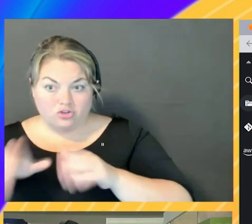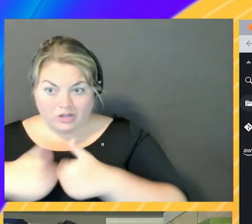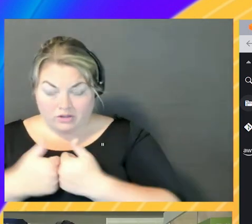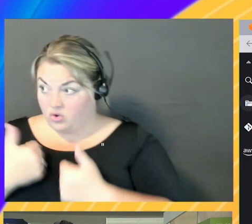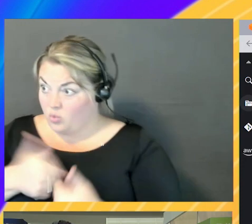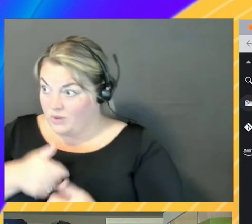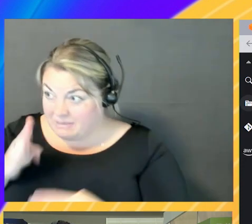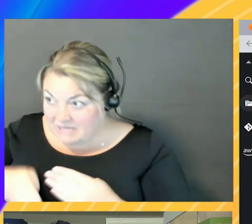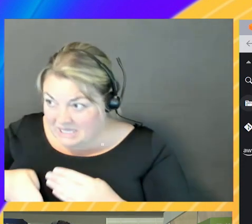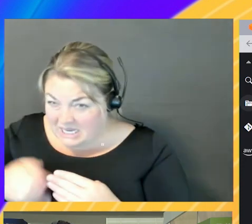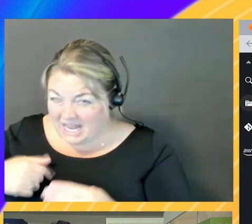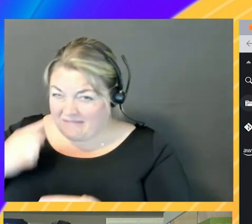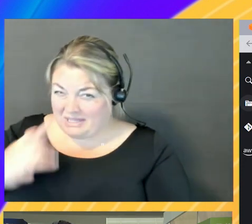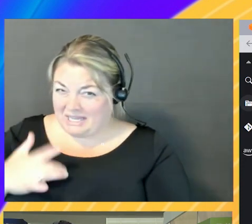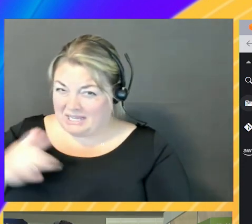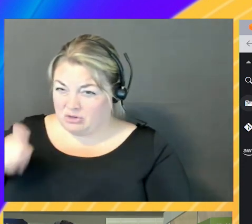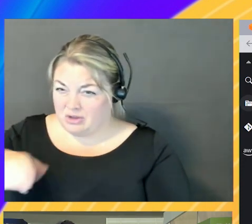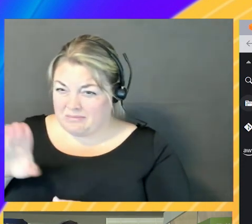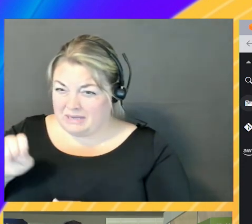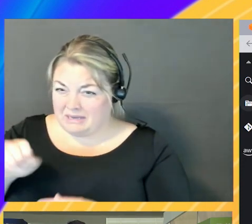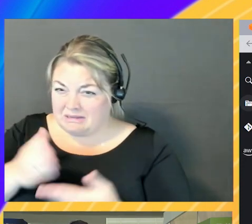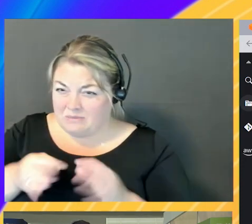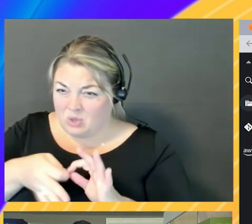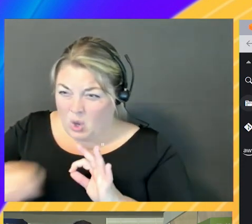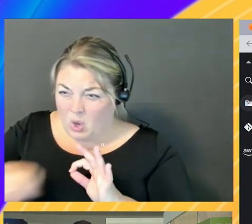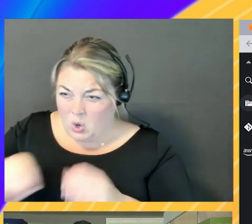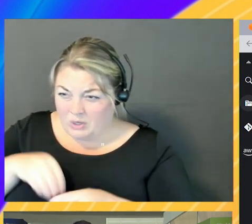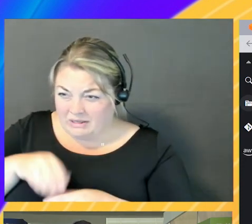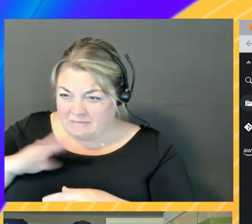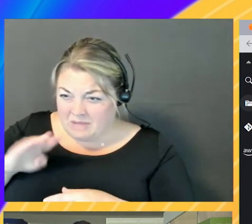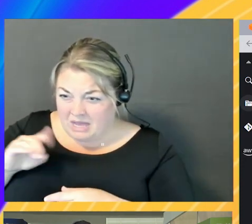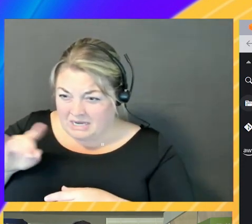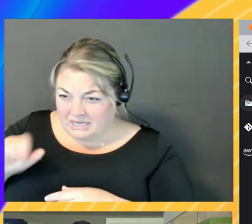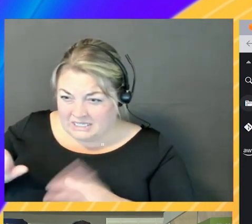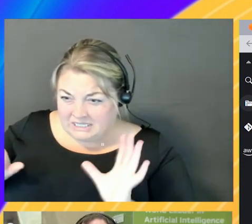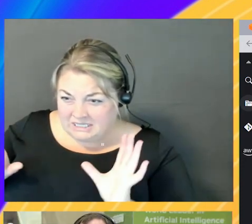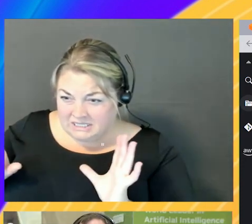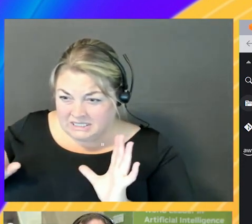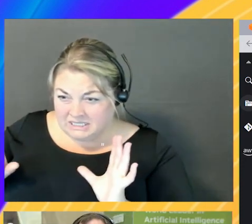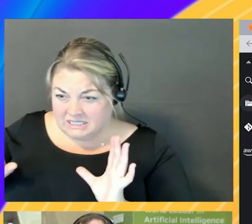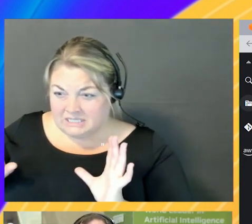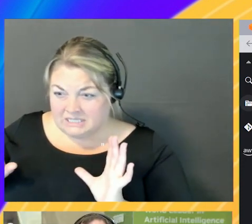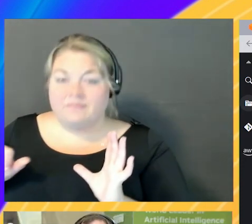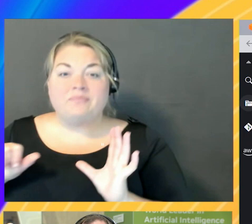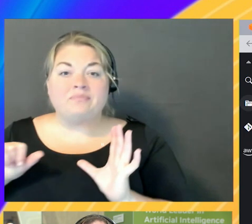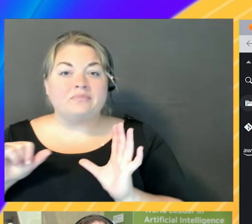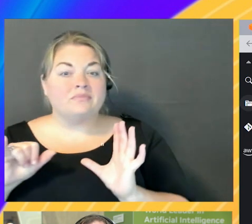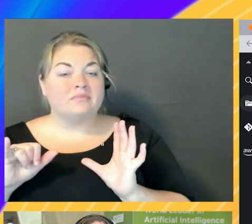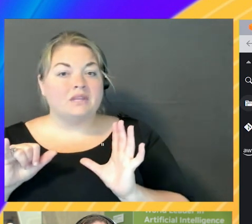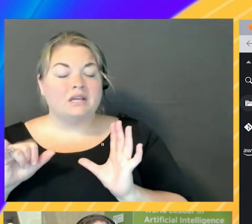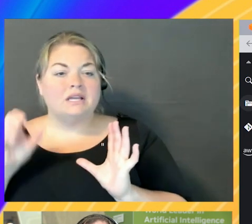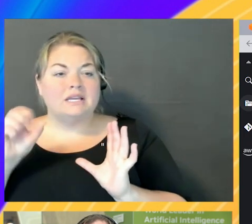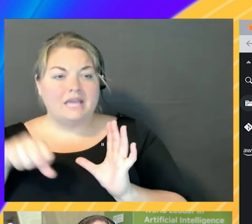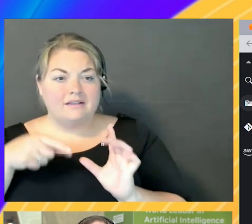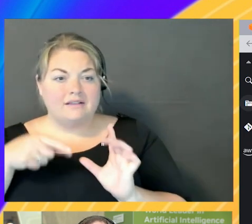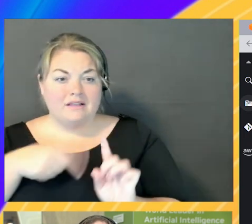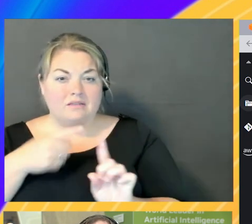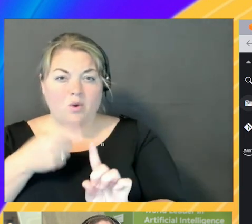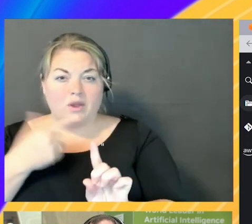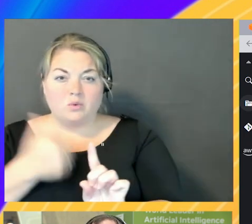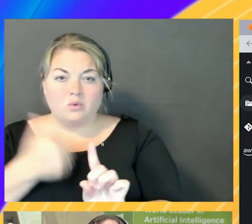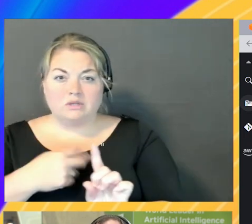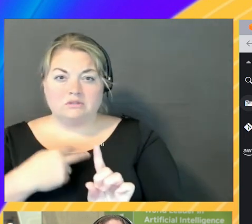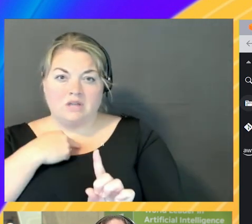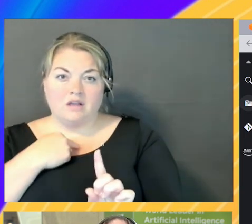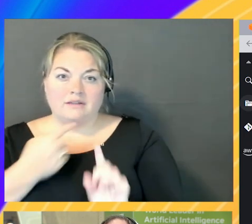there should be some code here in the body. Yeah, so at this point, you're stuck, right? Yeah. So let's go back to that management console.